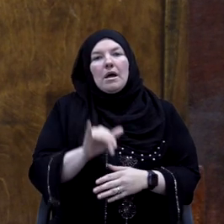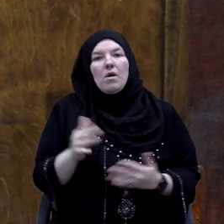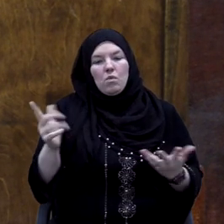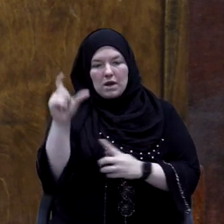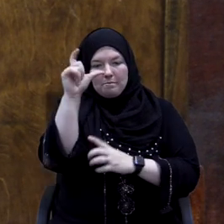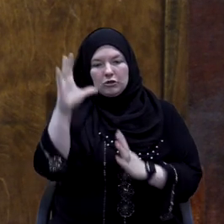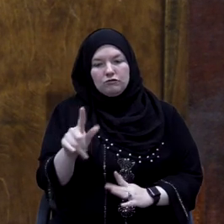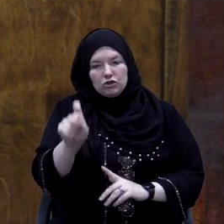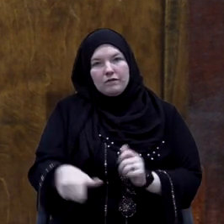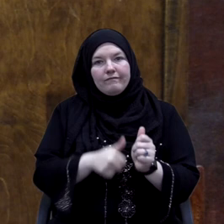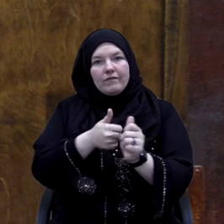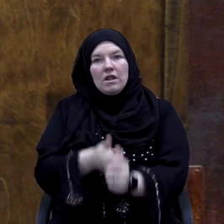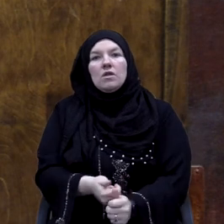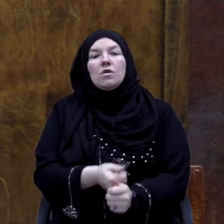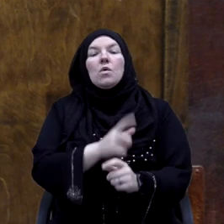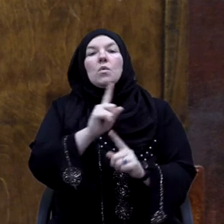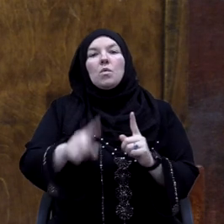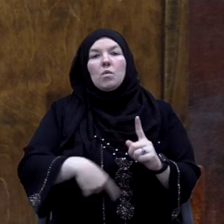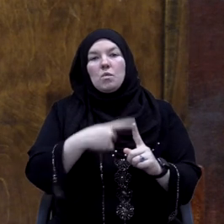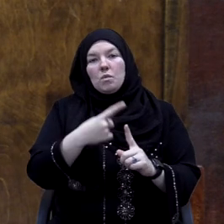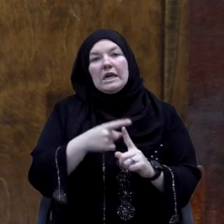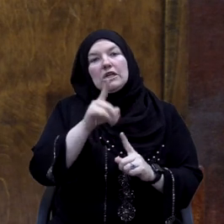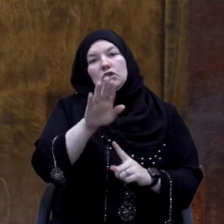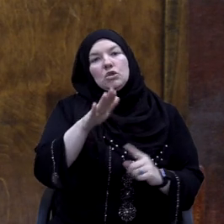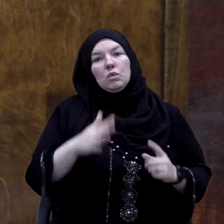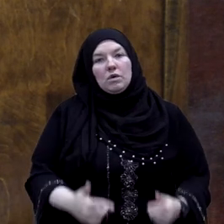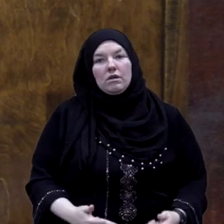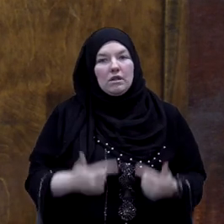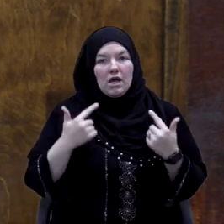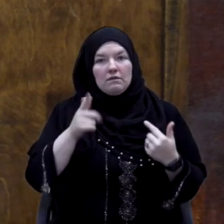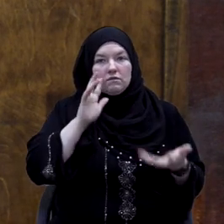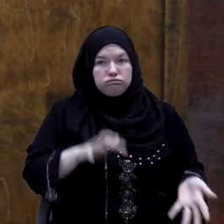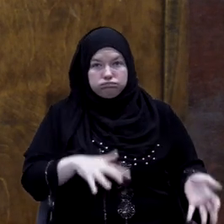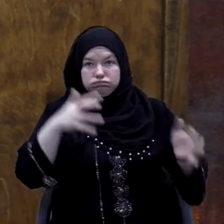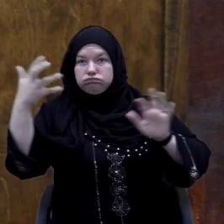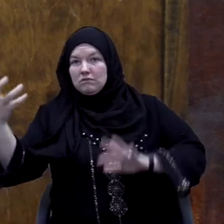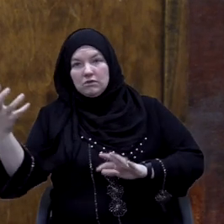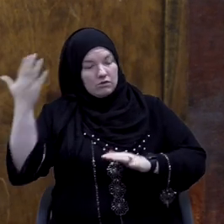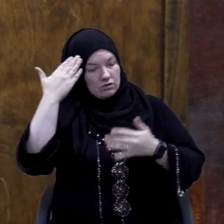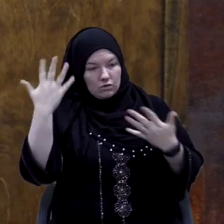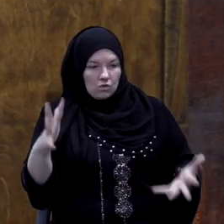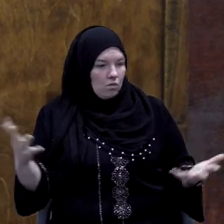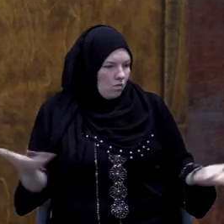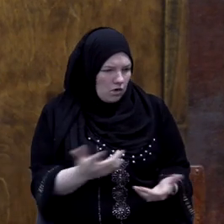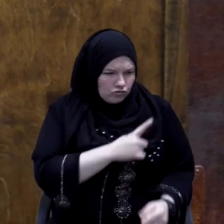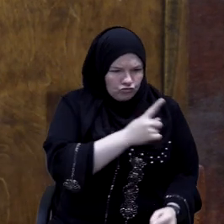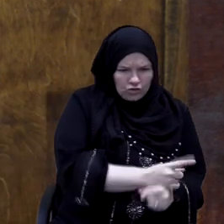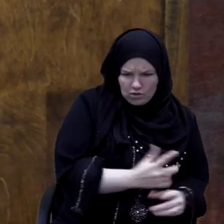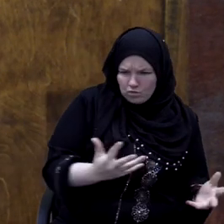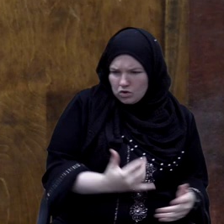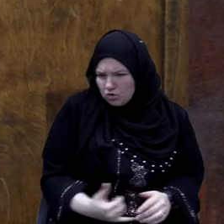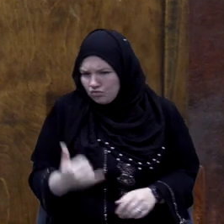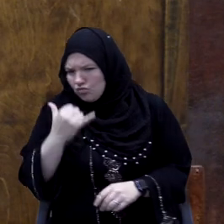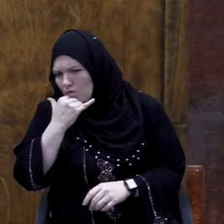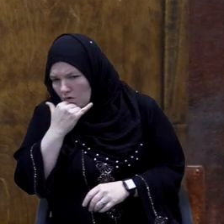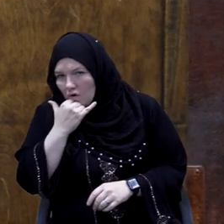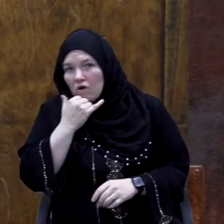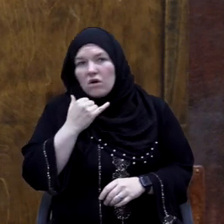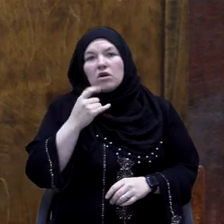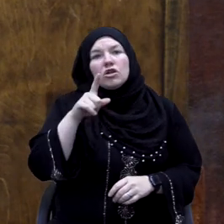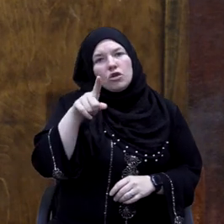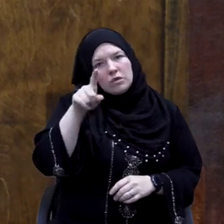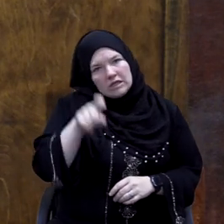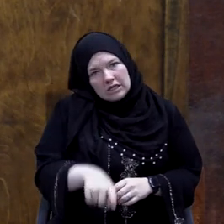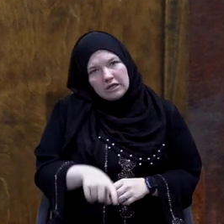running haywire, you don't know where the direction is. So your compass should be looking forward to